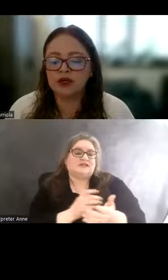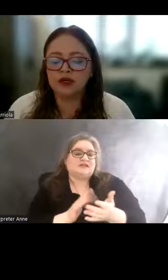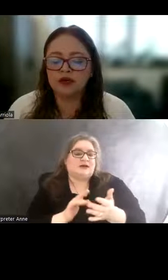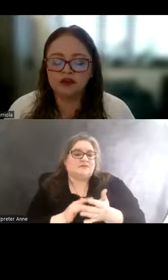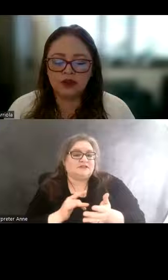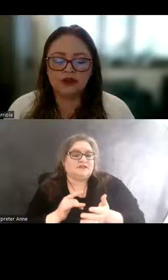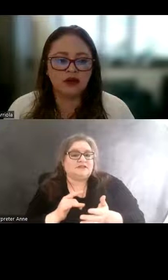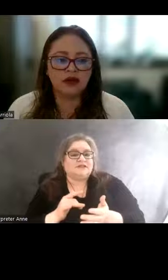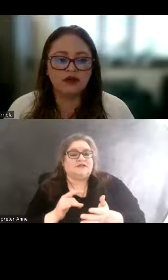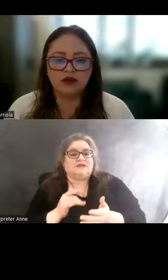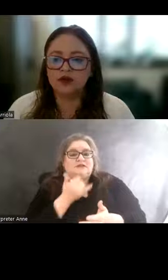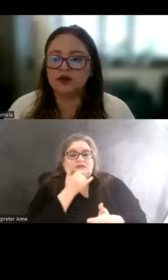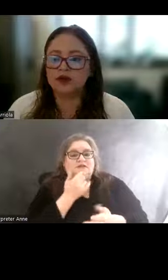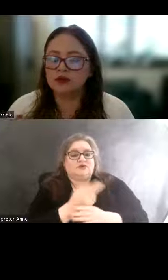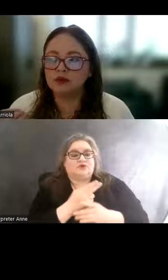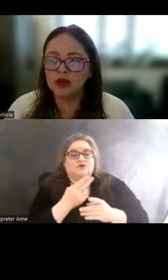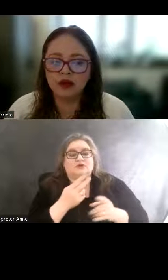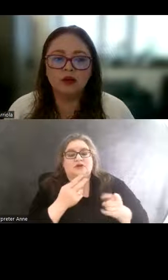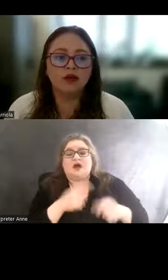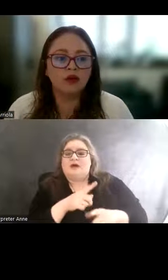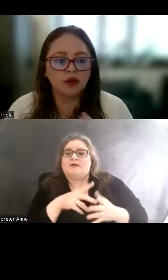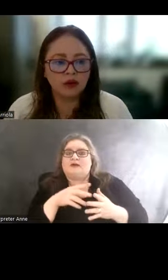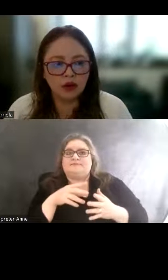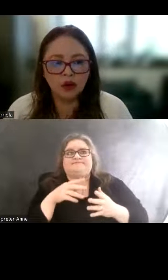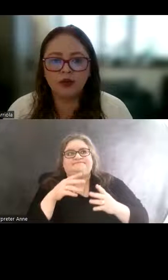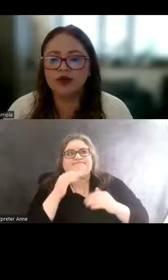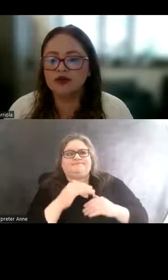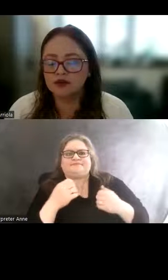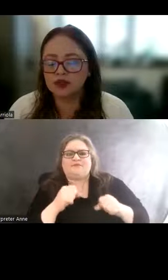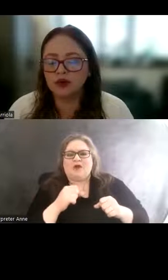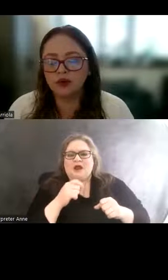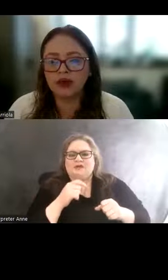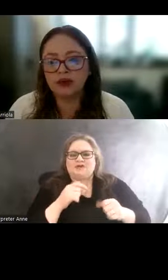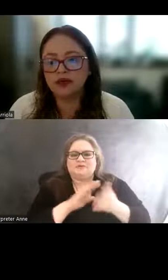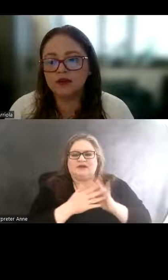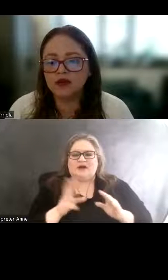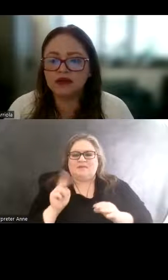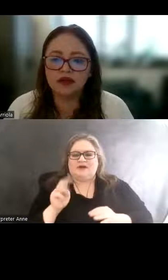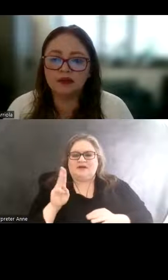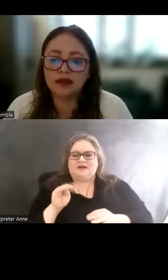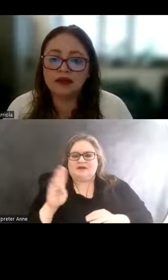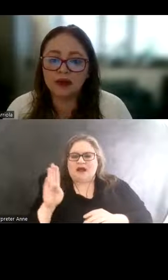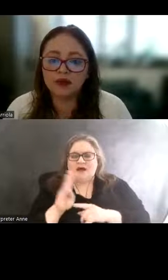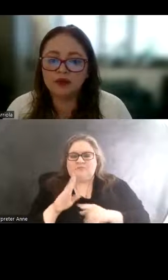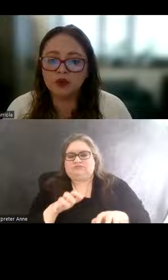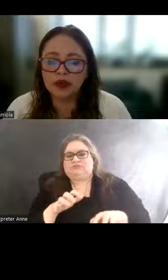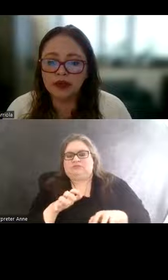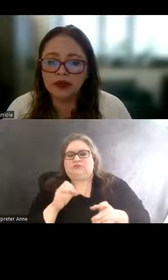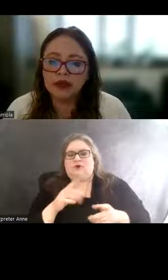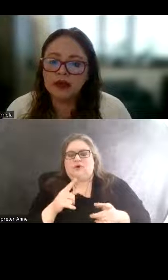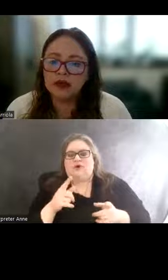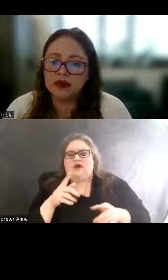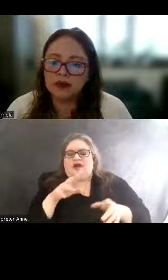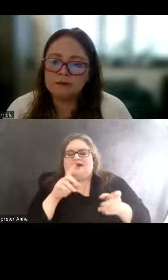which the student is trying to numb or cope or or regulate themselves in a maladaptive